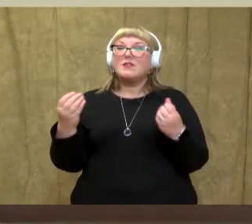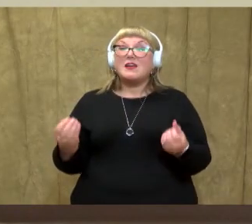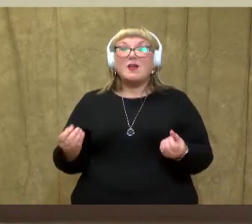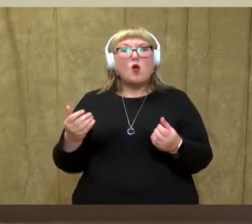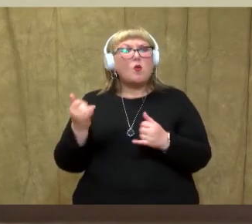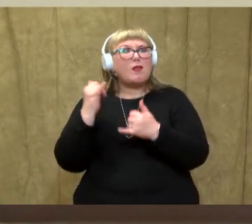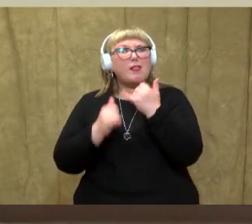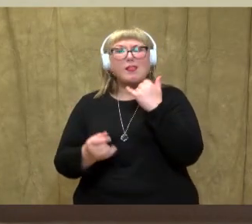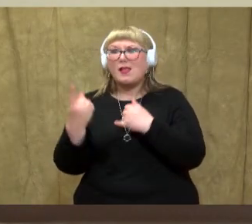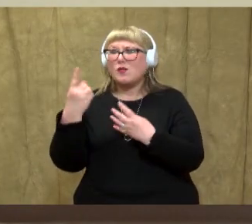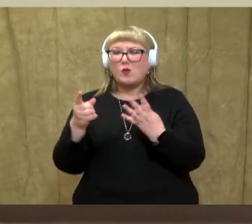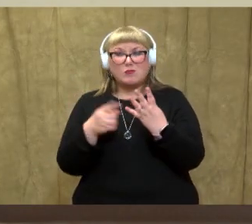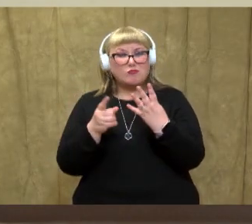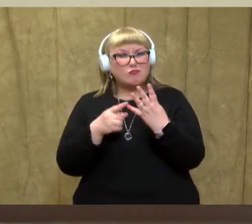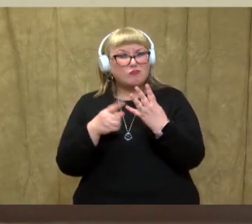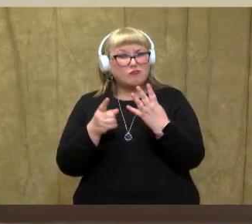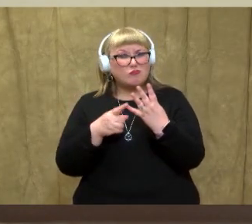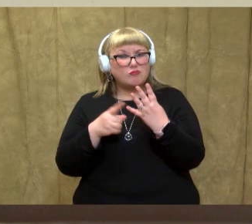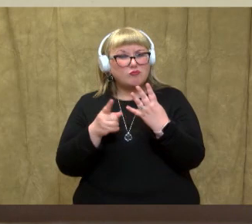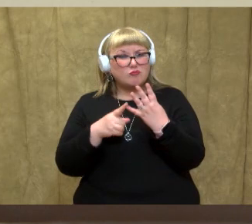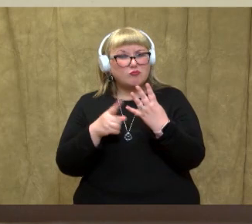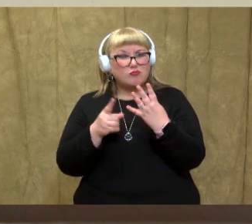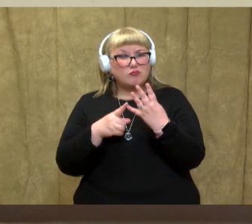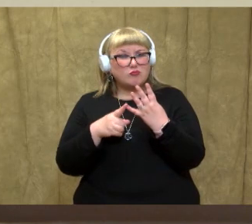way that we can solve this problem?